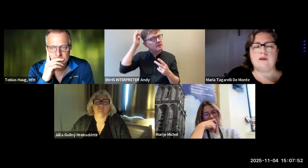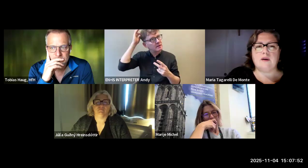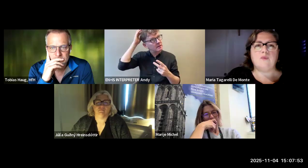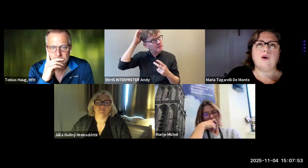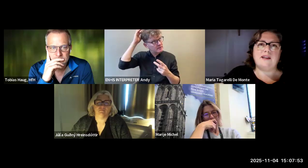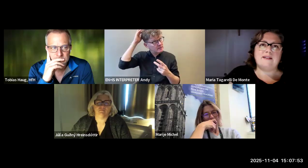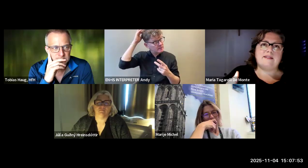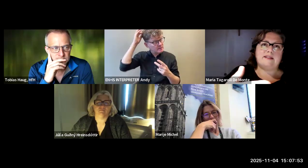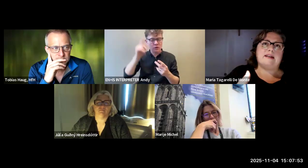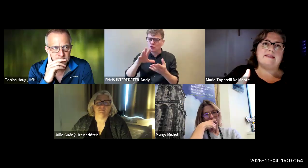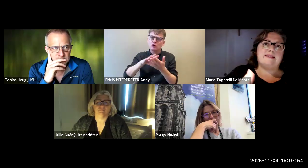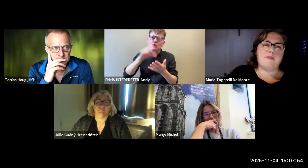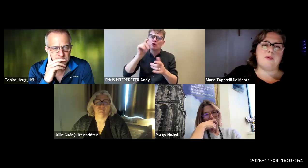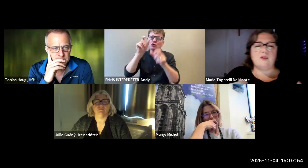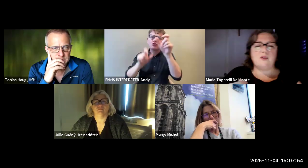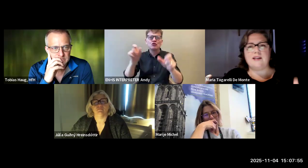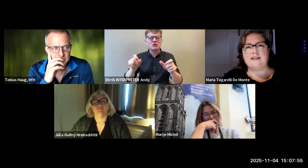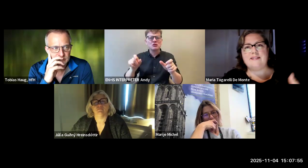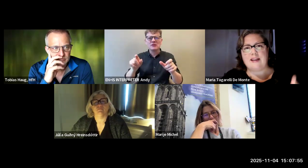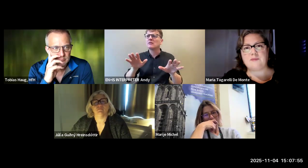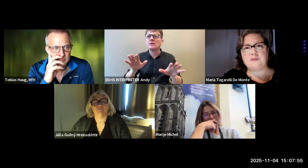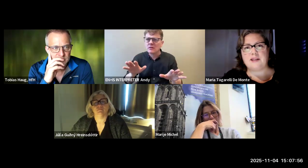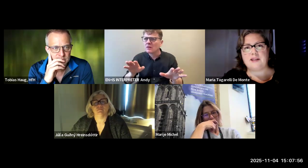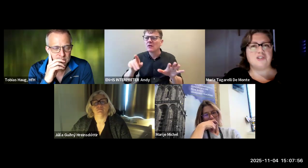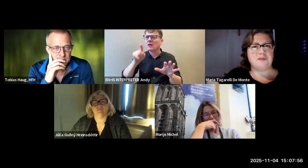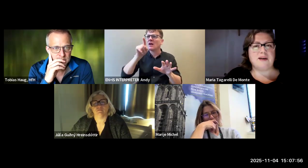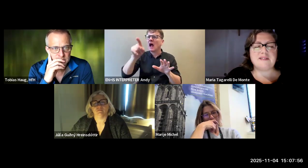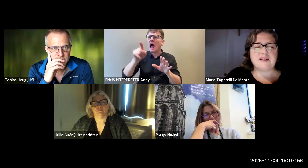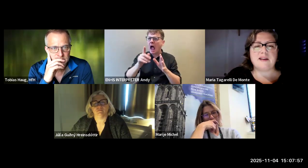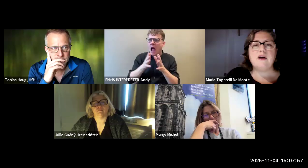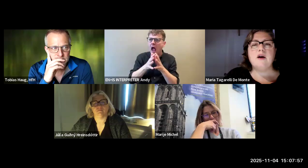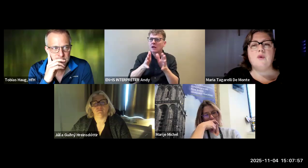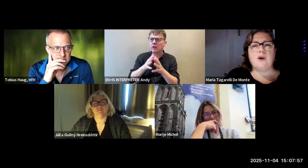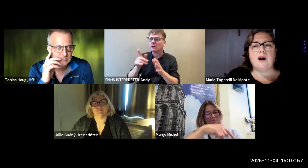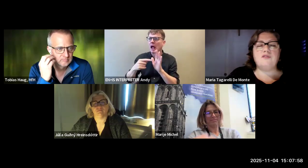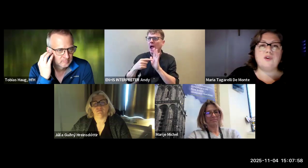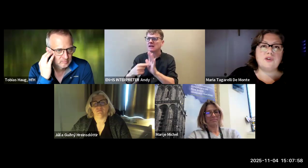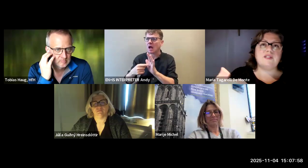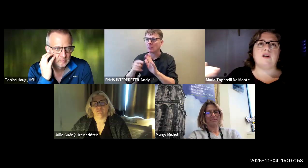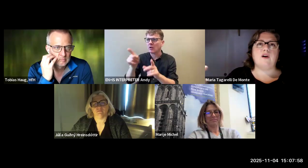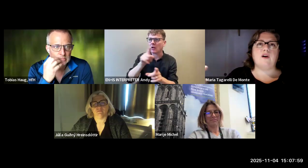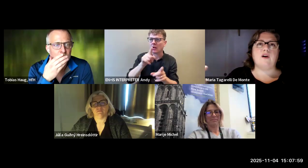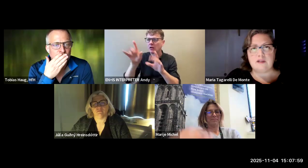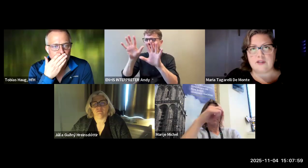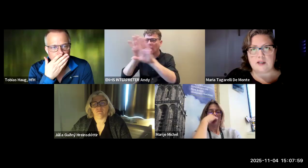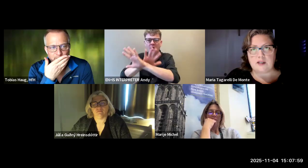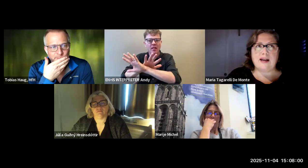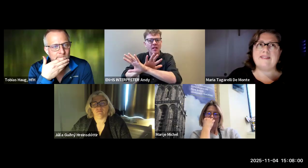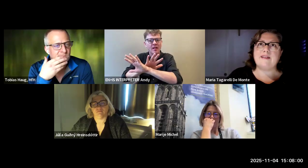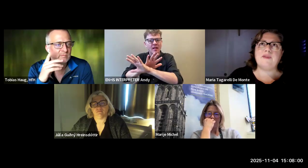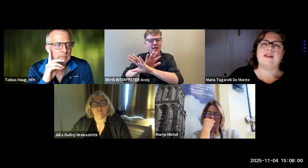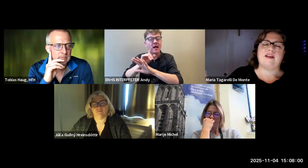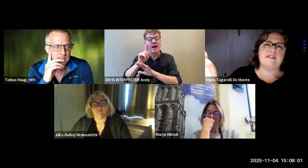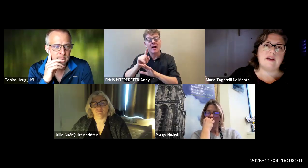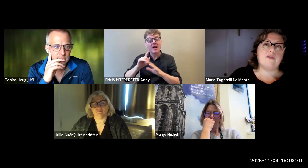confused with what is the example and what is the explanation in my signing, while focusing on the